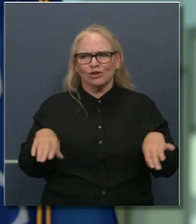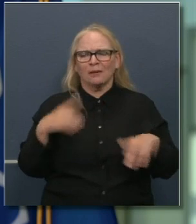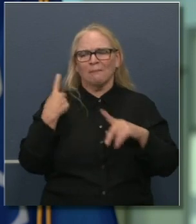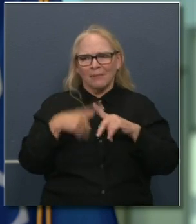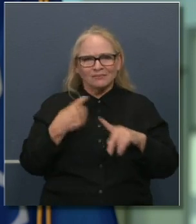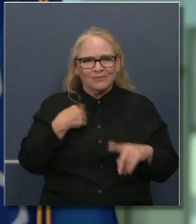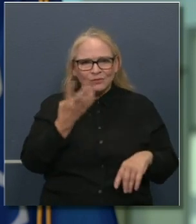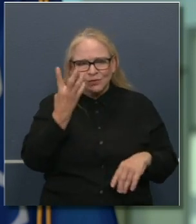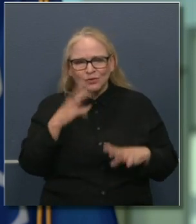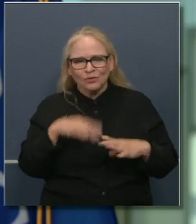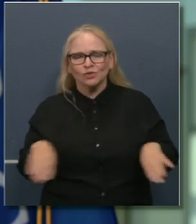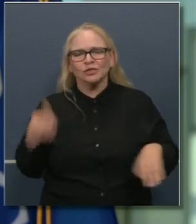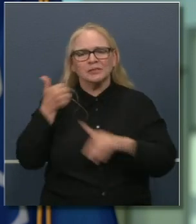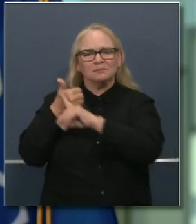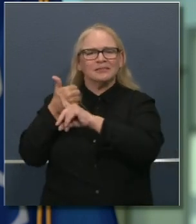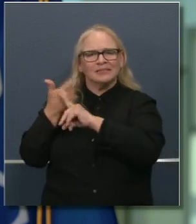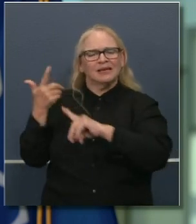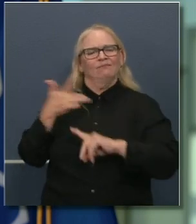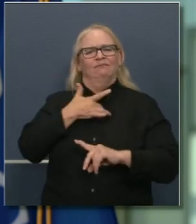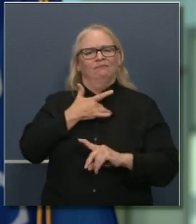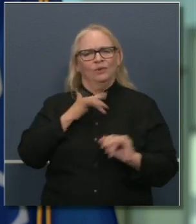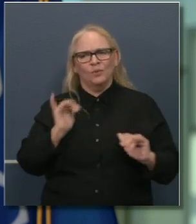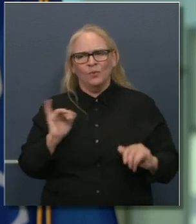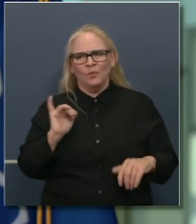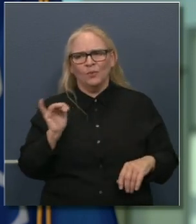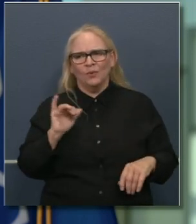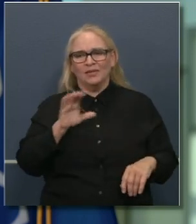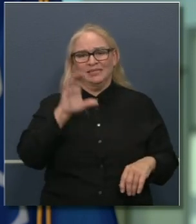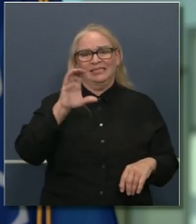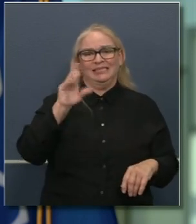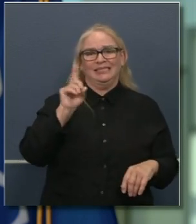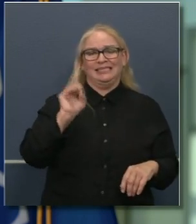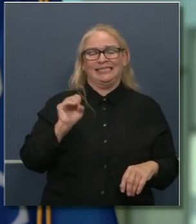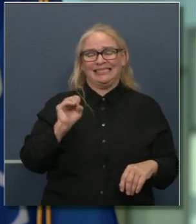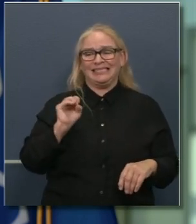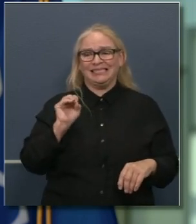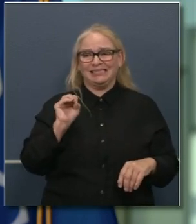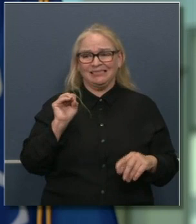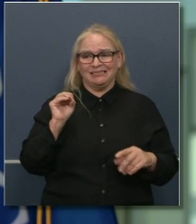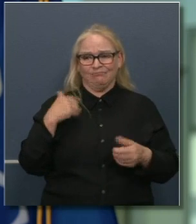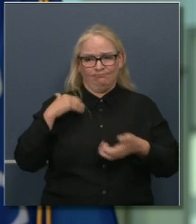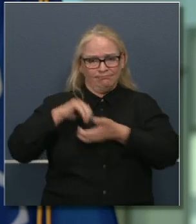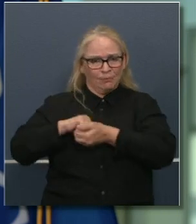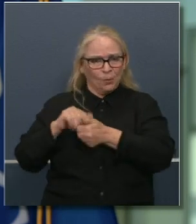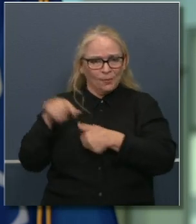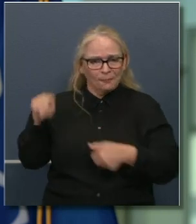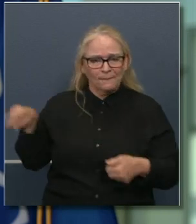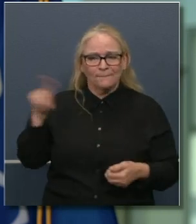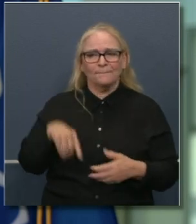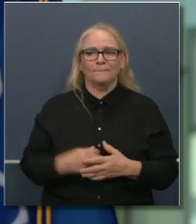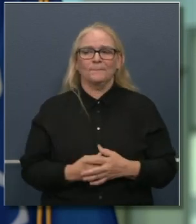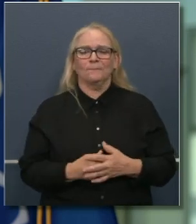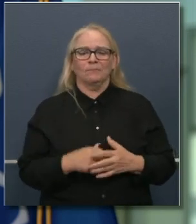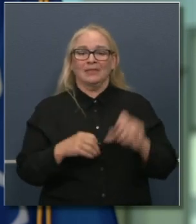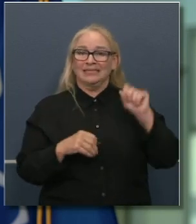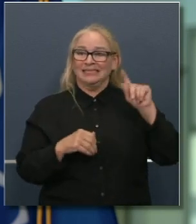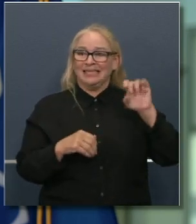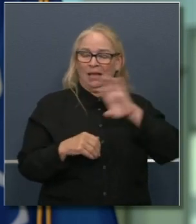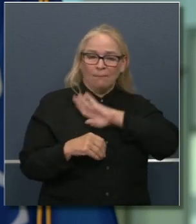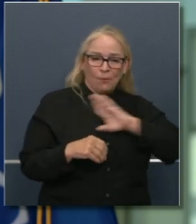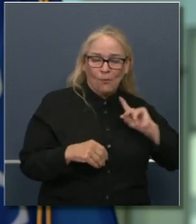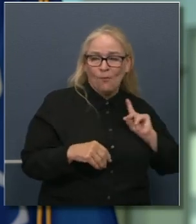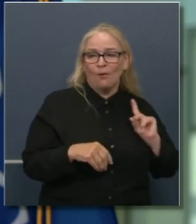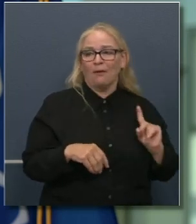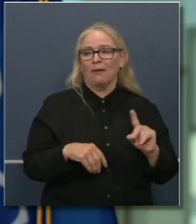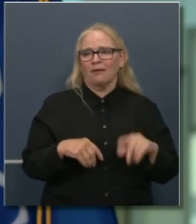course, with our partnership at CDE and our partnerships with the state board, we have been very sober